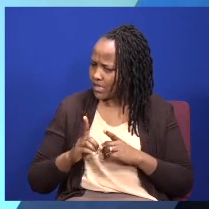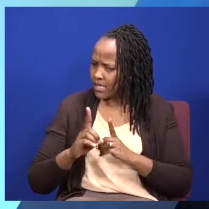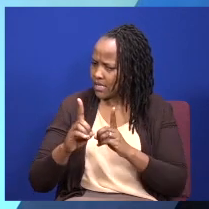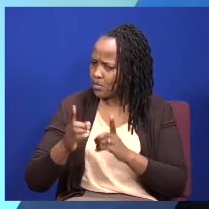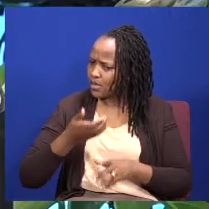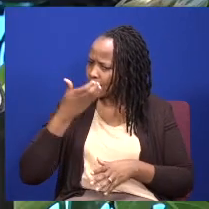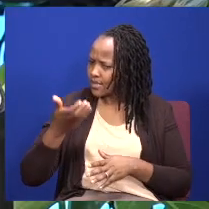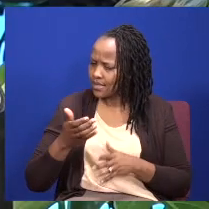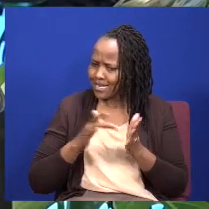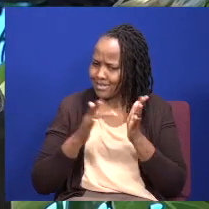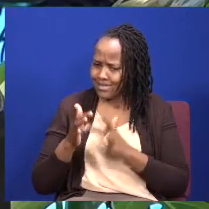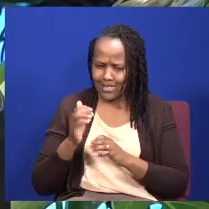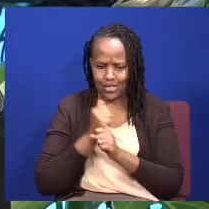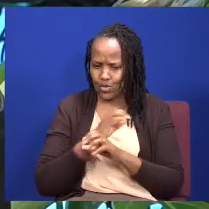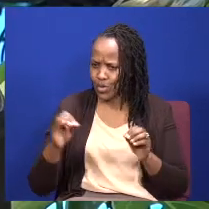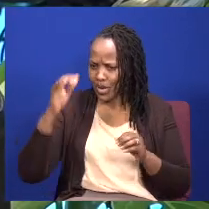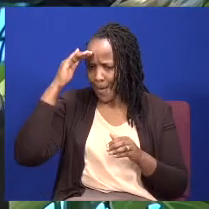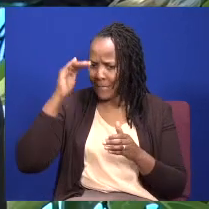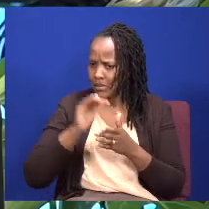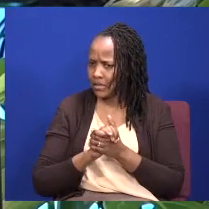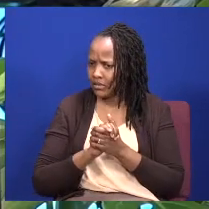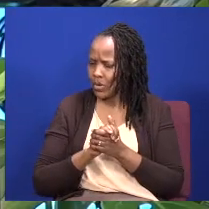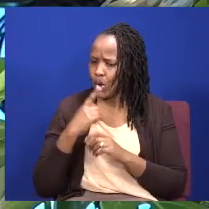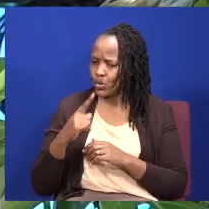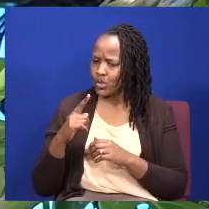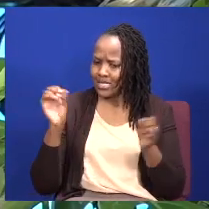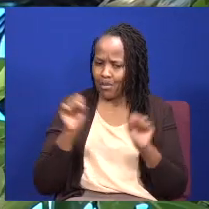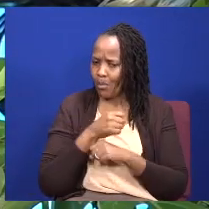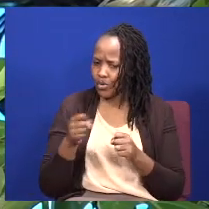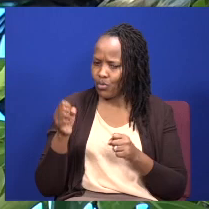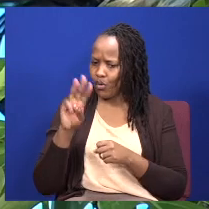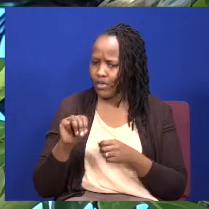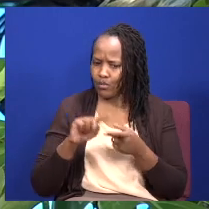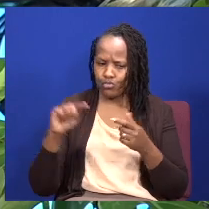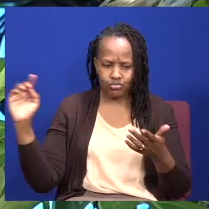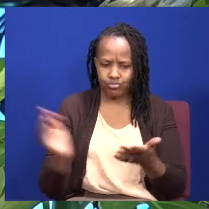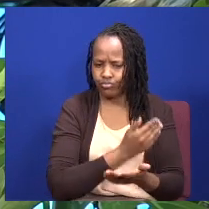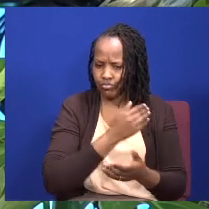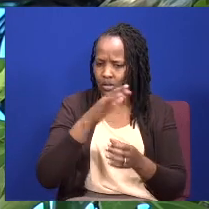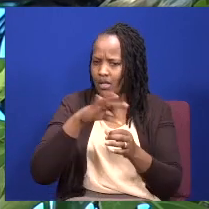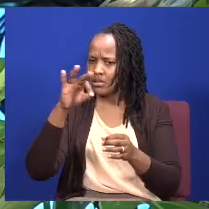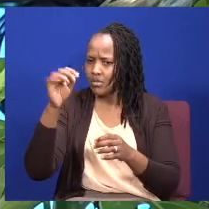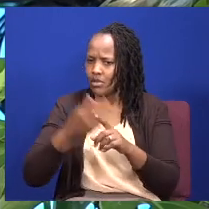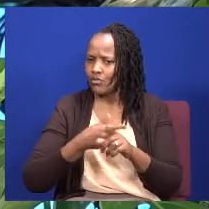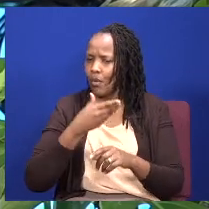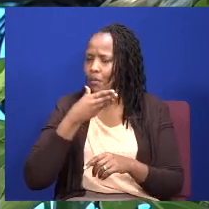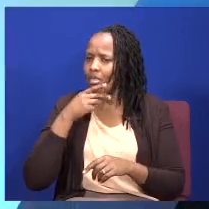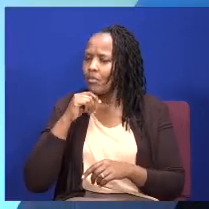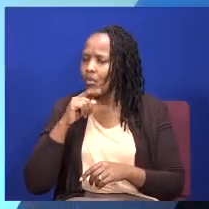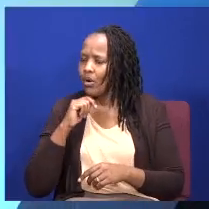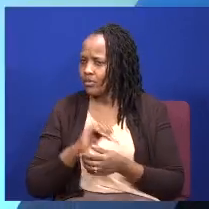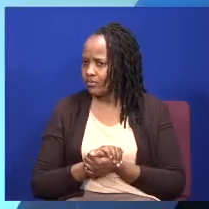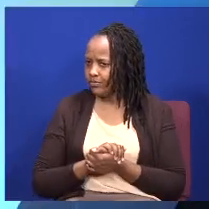The disciples did not believe, so they were not able to remove the evil spirits from the boy. Yes,